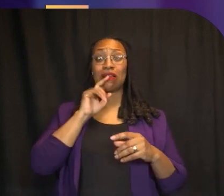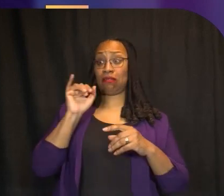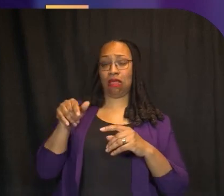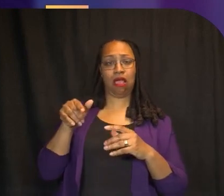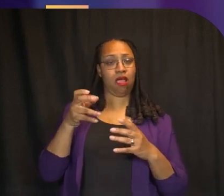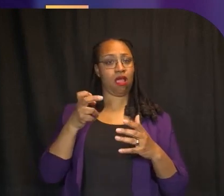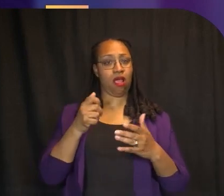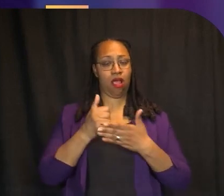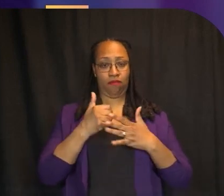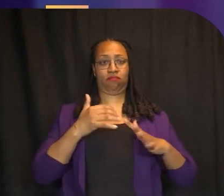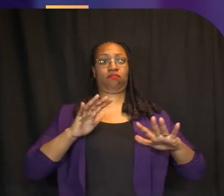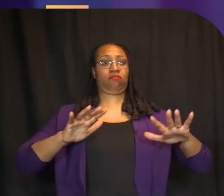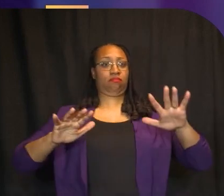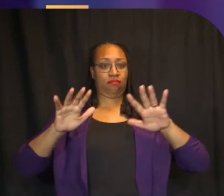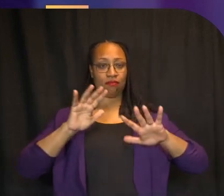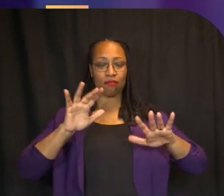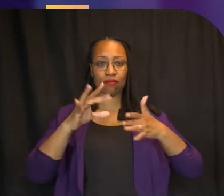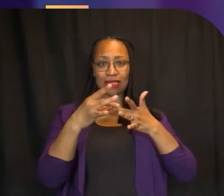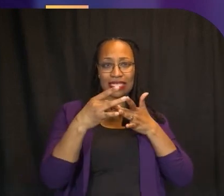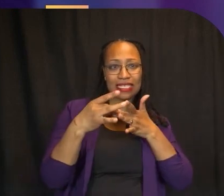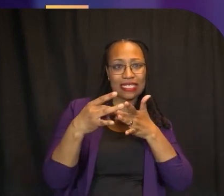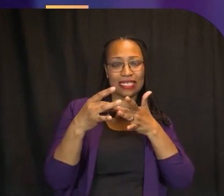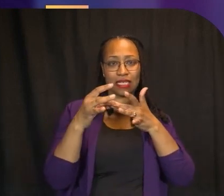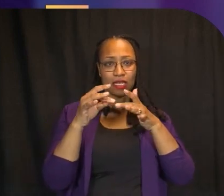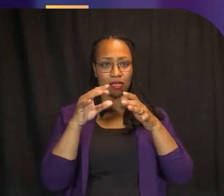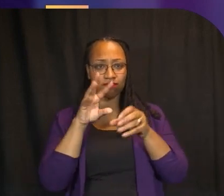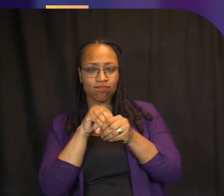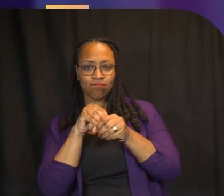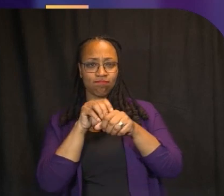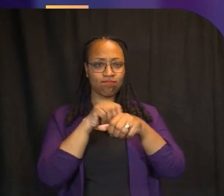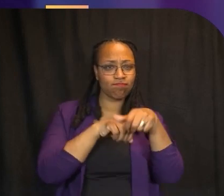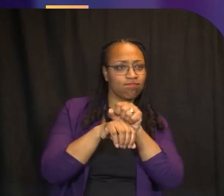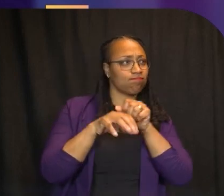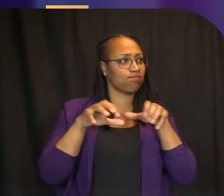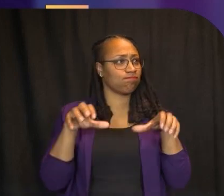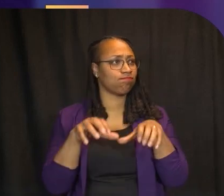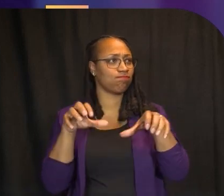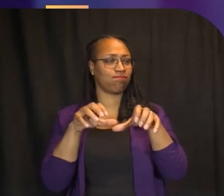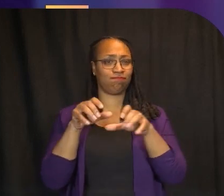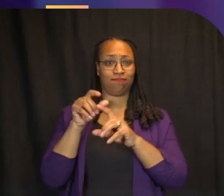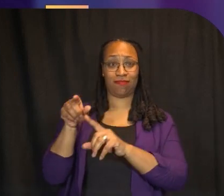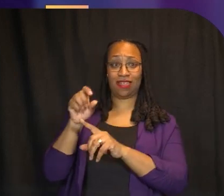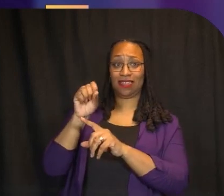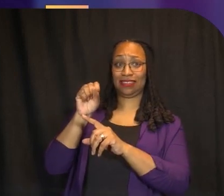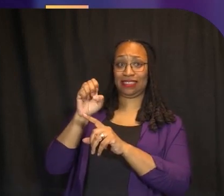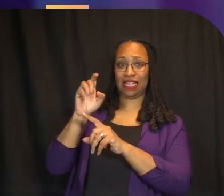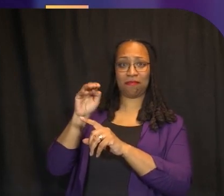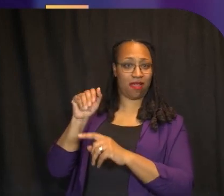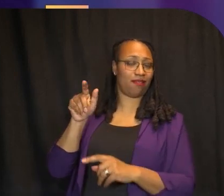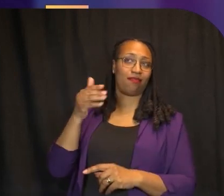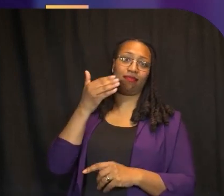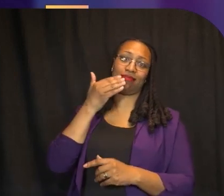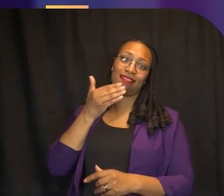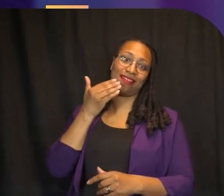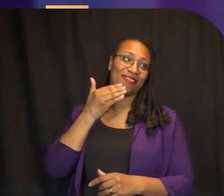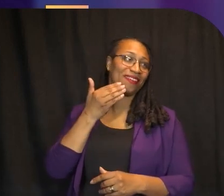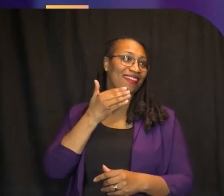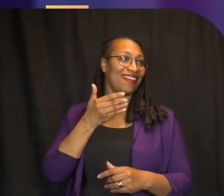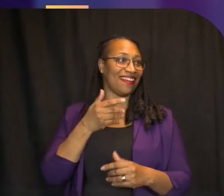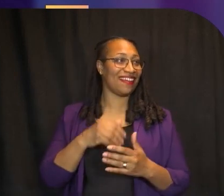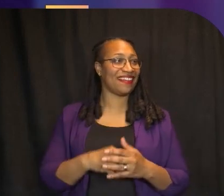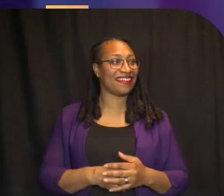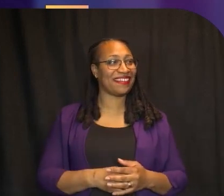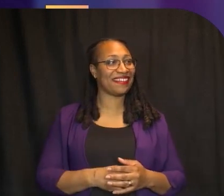doing and for taking the time to be with us tonight. After Selma, we'll be joined by tonight's presenting sponsor of the Paul G.